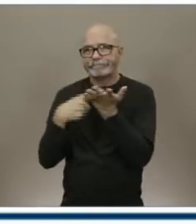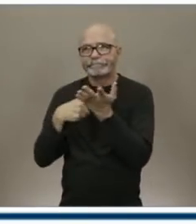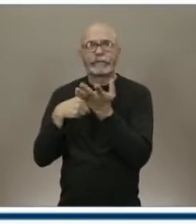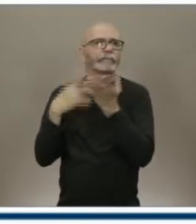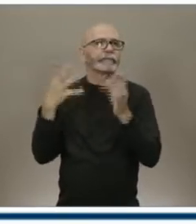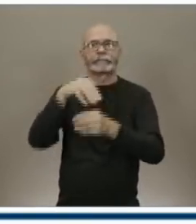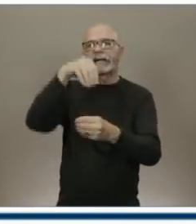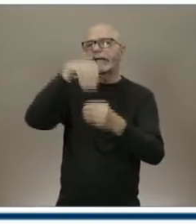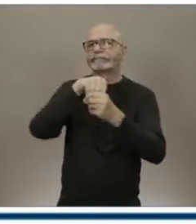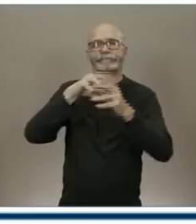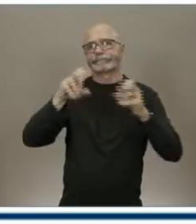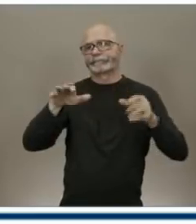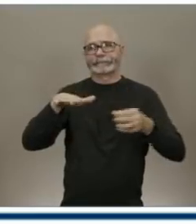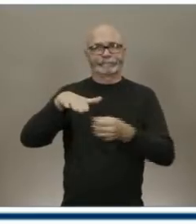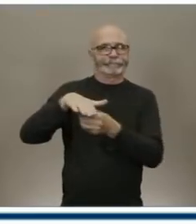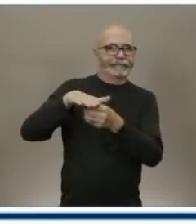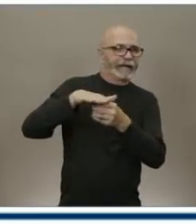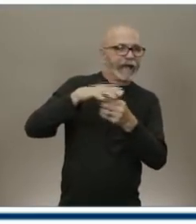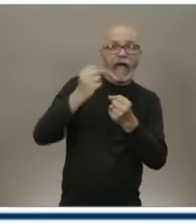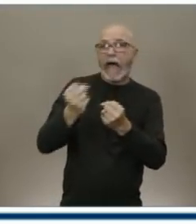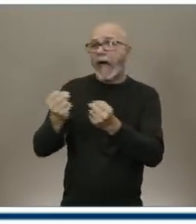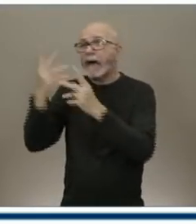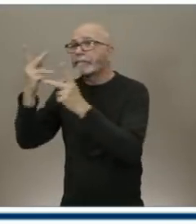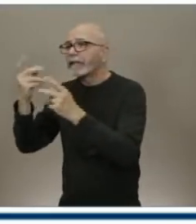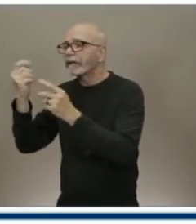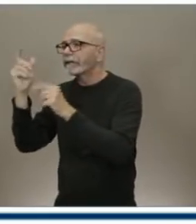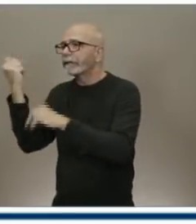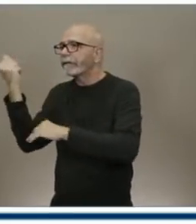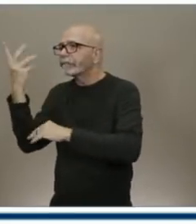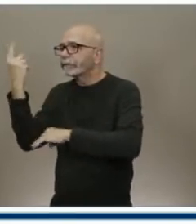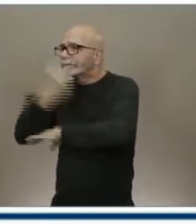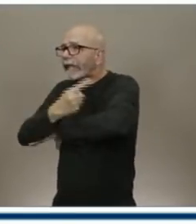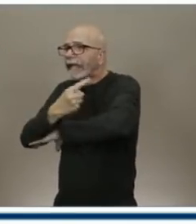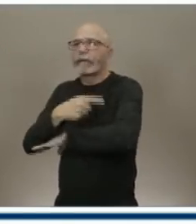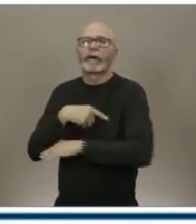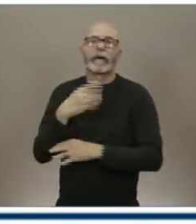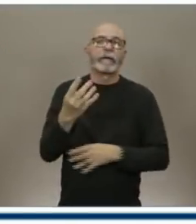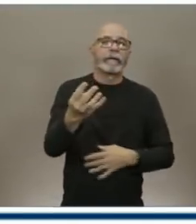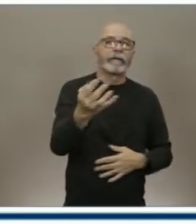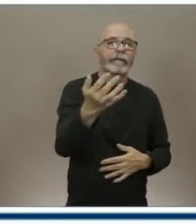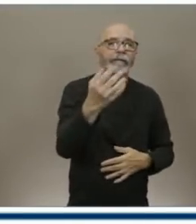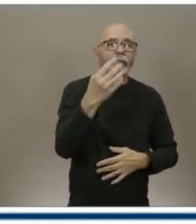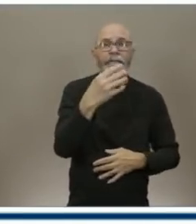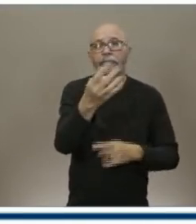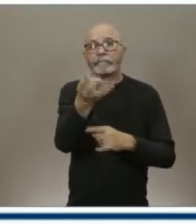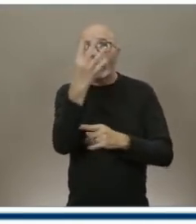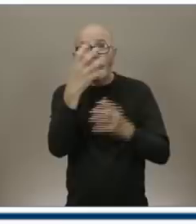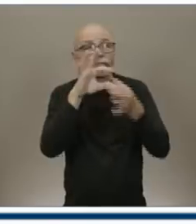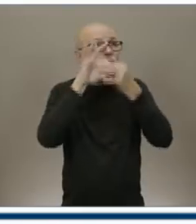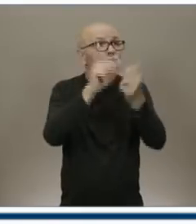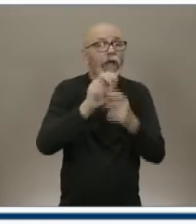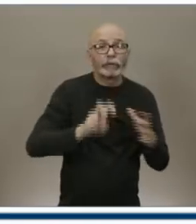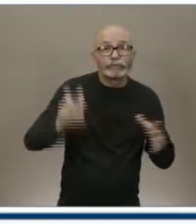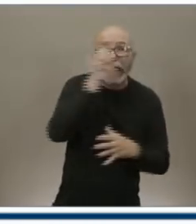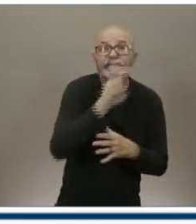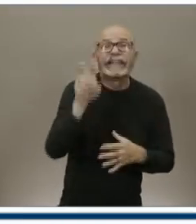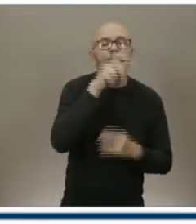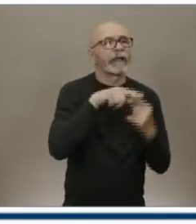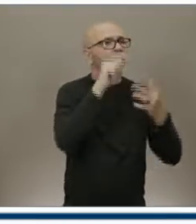yes, we've had X number of cases a day. This number of them were related to travel. This number are